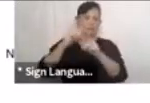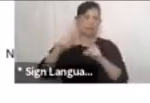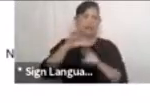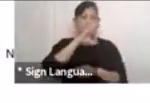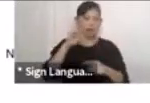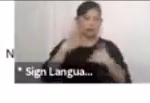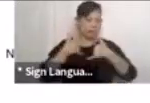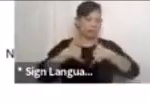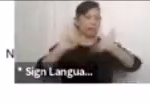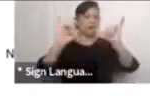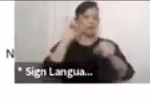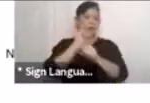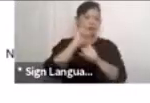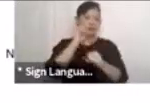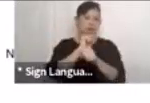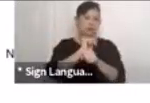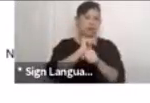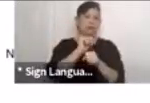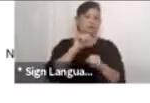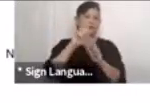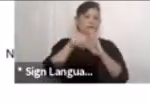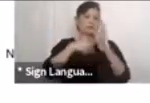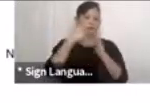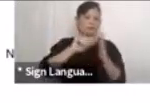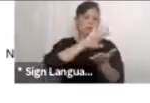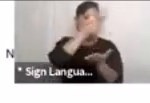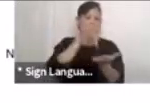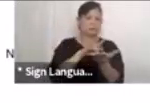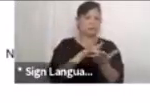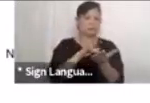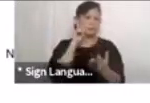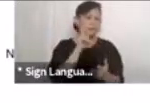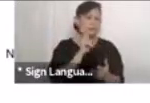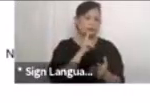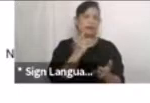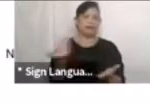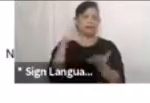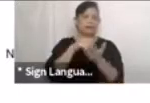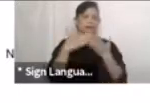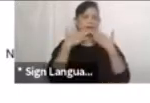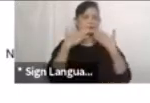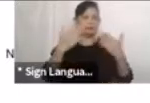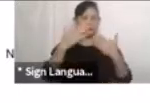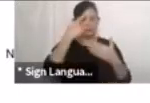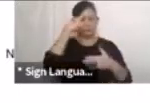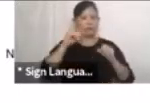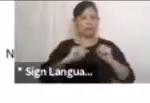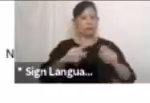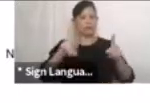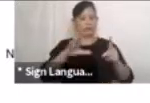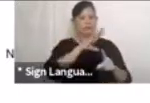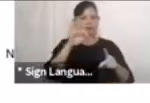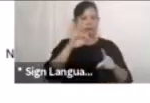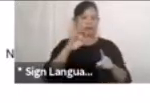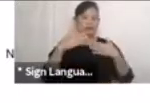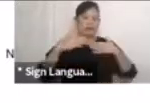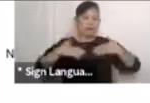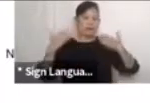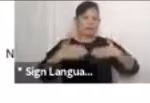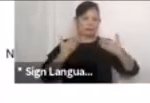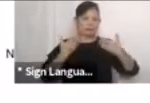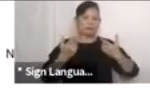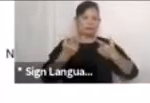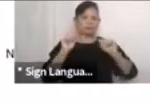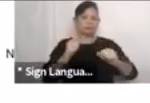Federation for the Deaf to update the glossary. Thank you so much once again for this opportunity. And I'm happy to take up any questions in